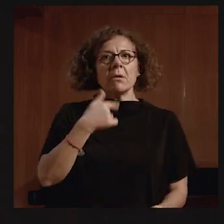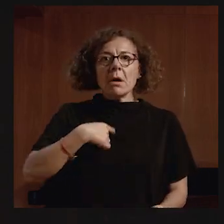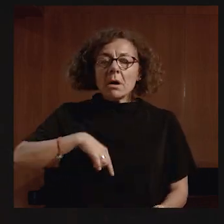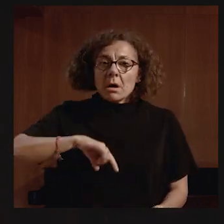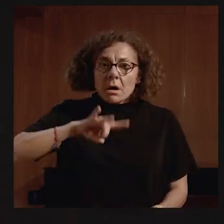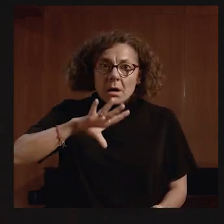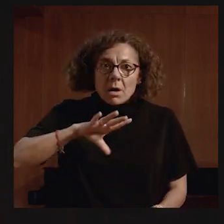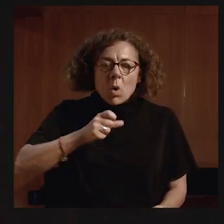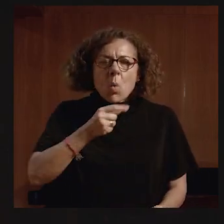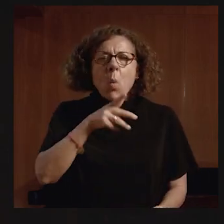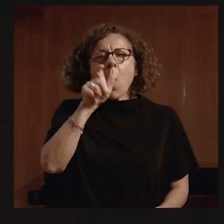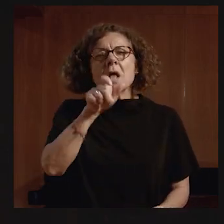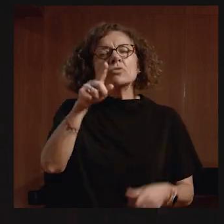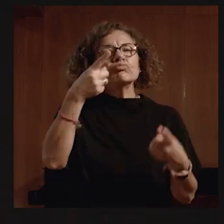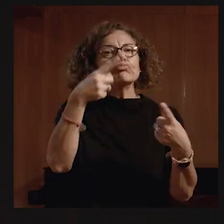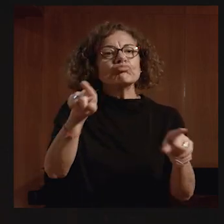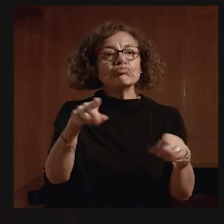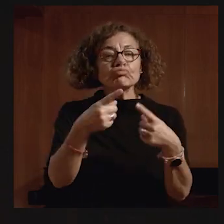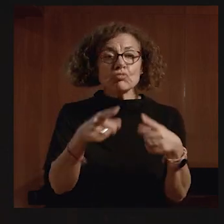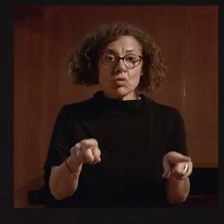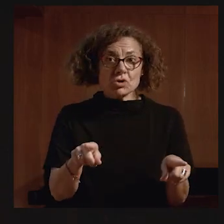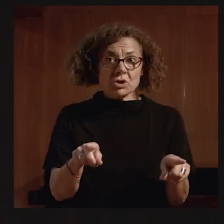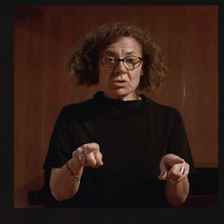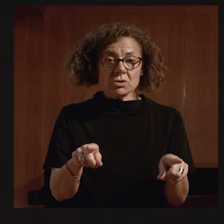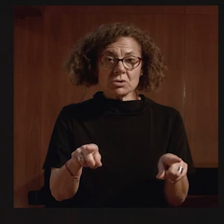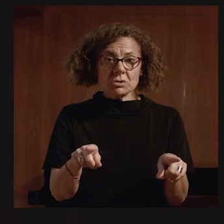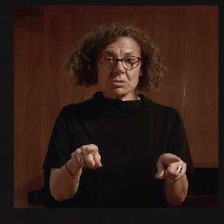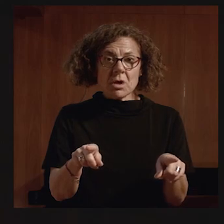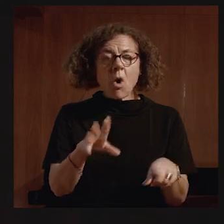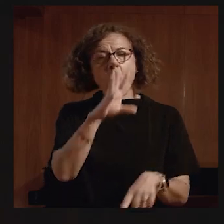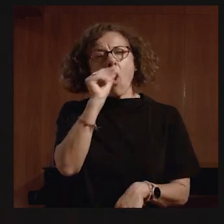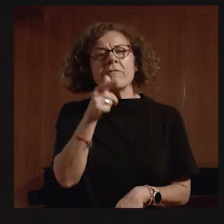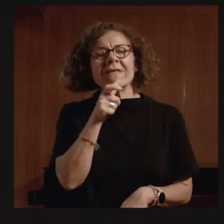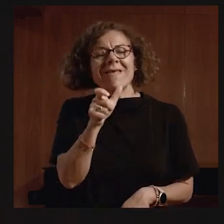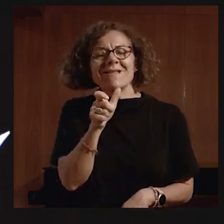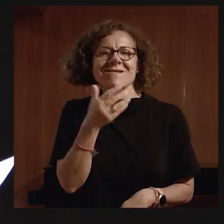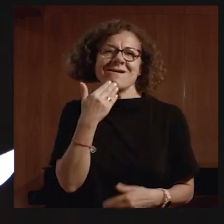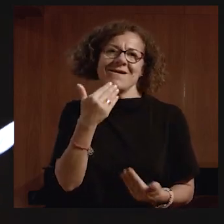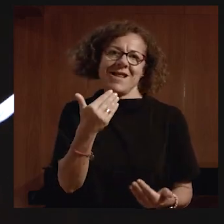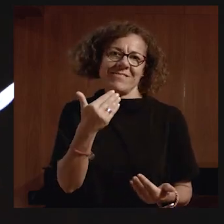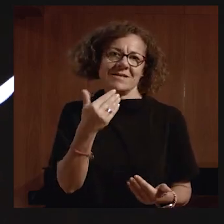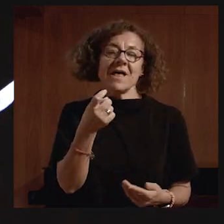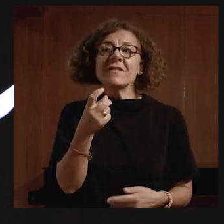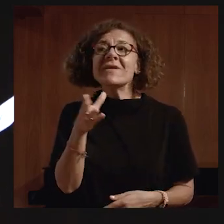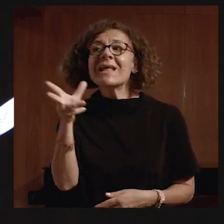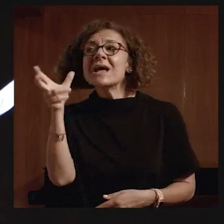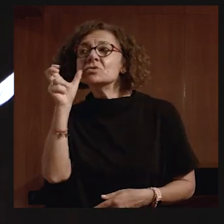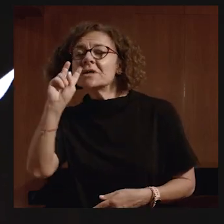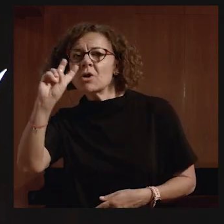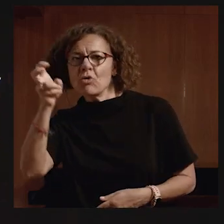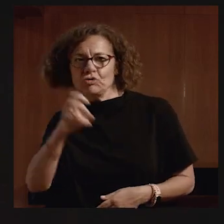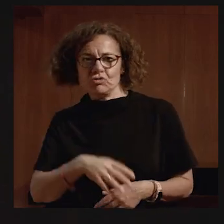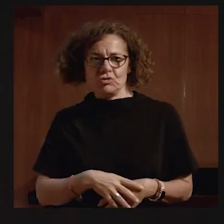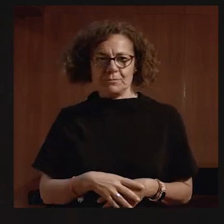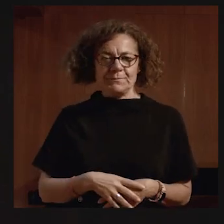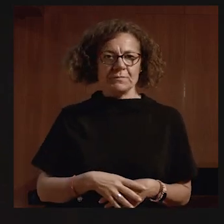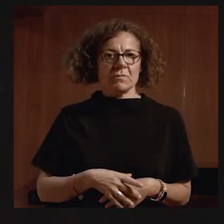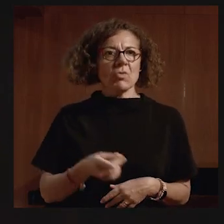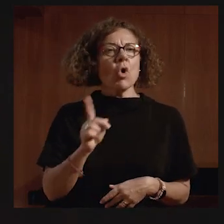unfortunately, forget to say thank you. Listen to others. Don't push yourself too much on